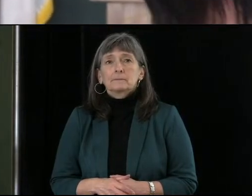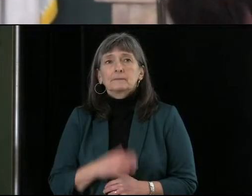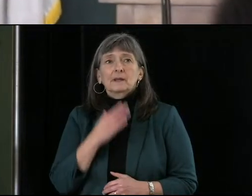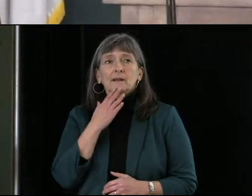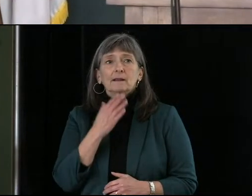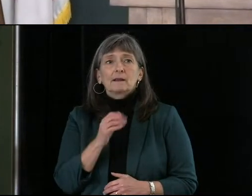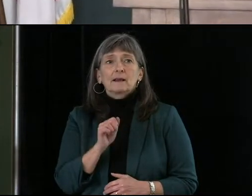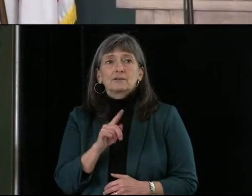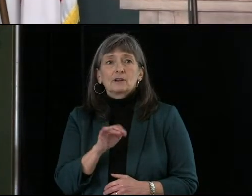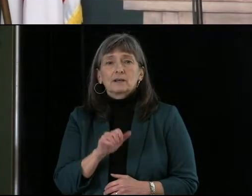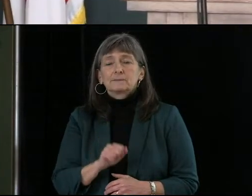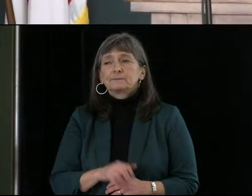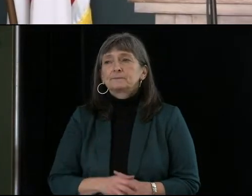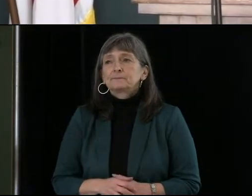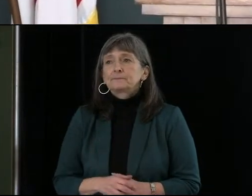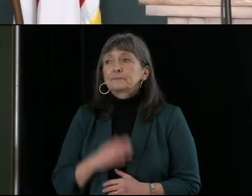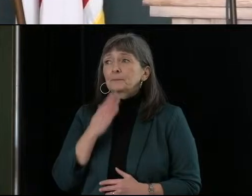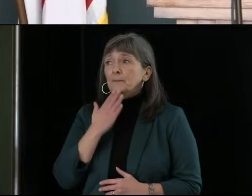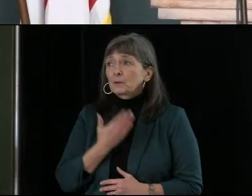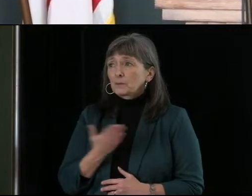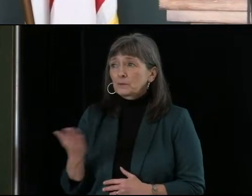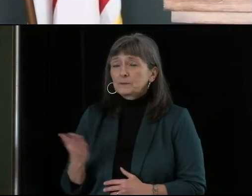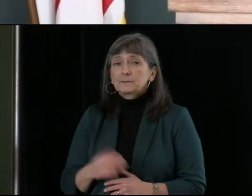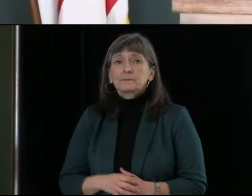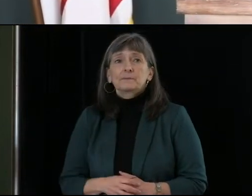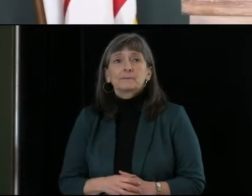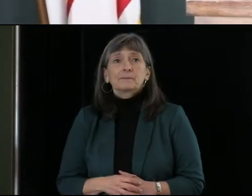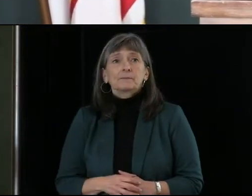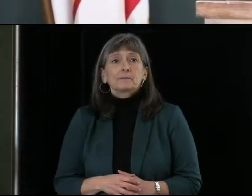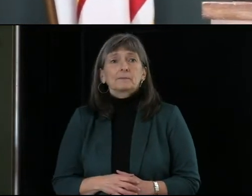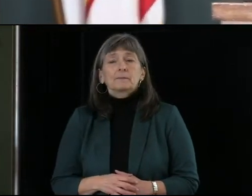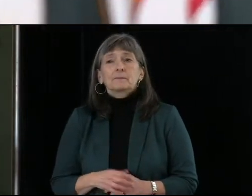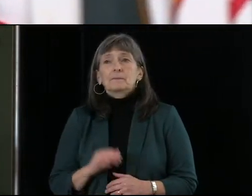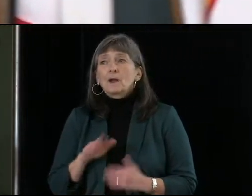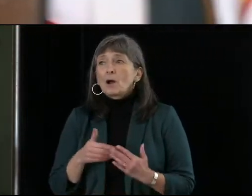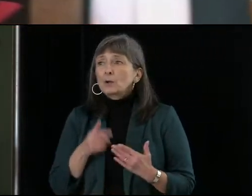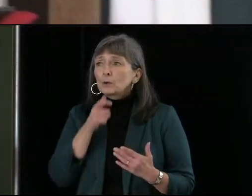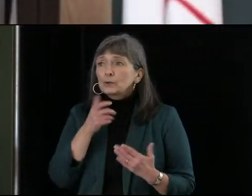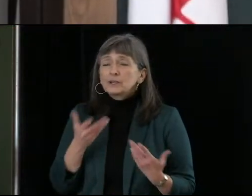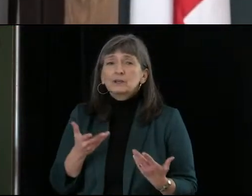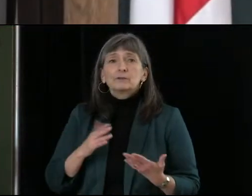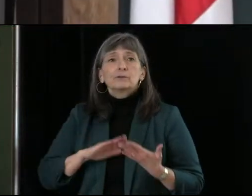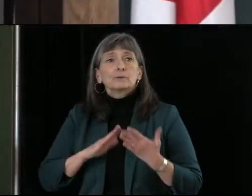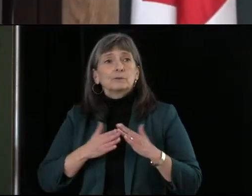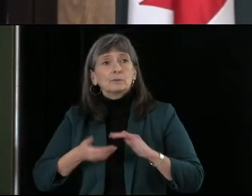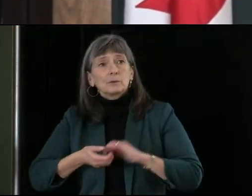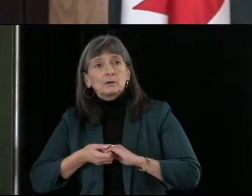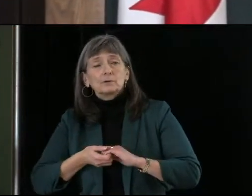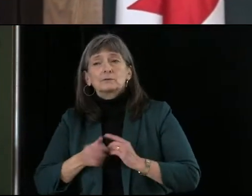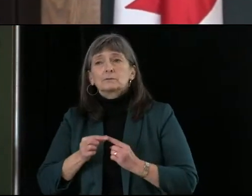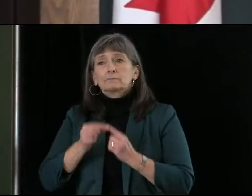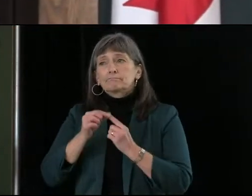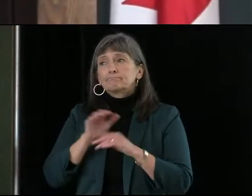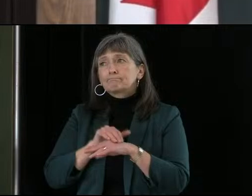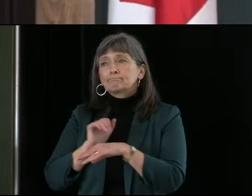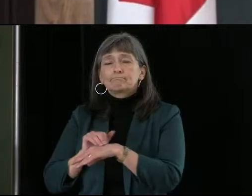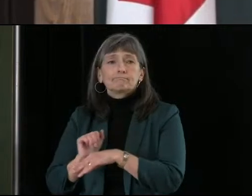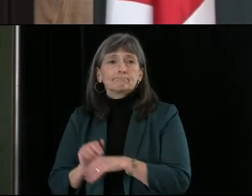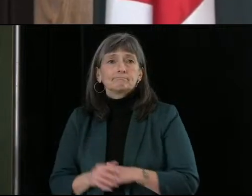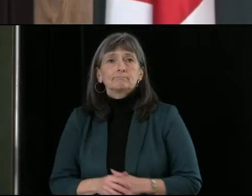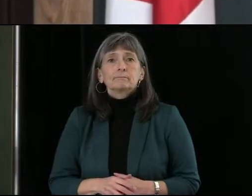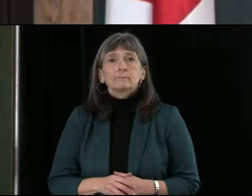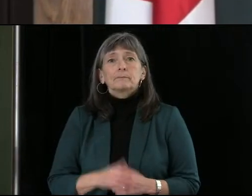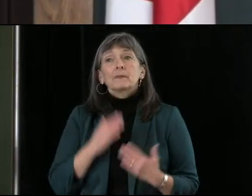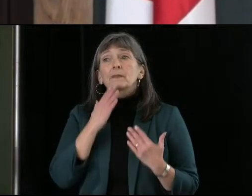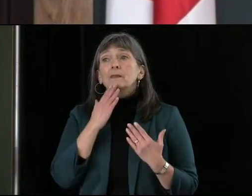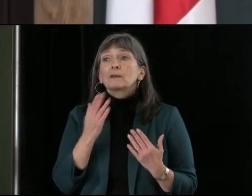Thank you, Angela, and good morning, everyone, honoured colleagues, community partners, and special guests. Thank